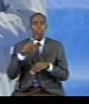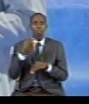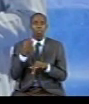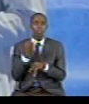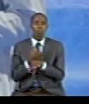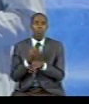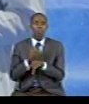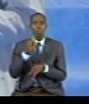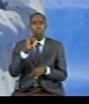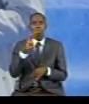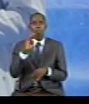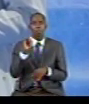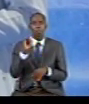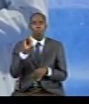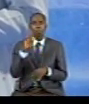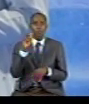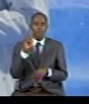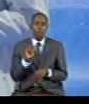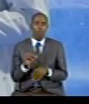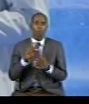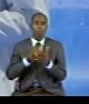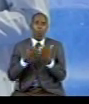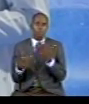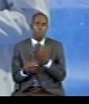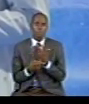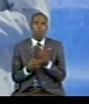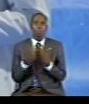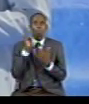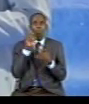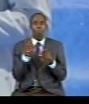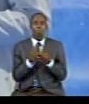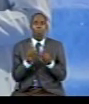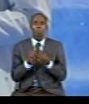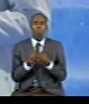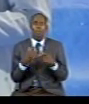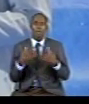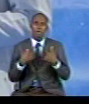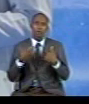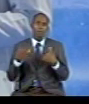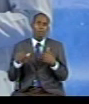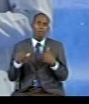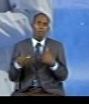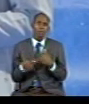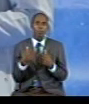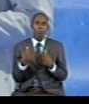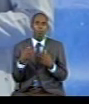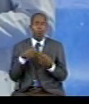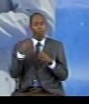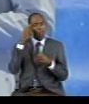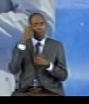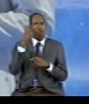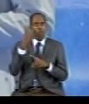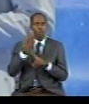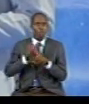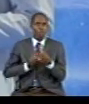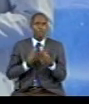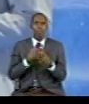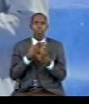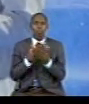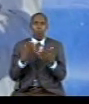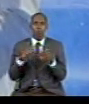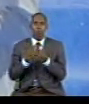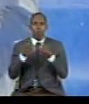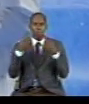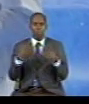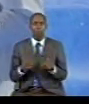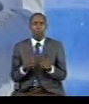let you know the testimony. She also had peripheral neuropathy since the past 2 months. and something also happened. Let's hear